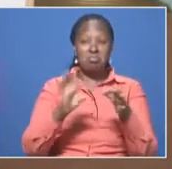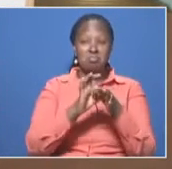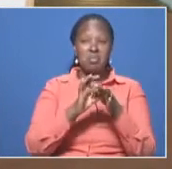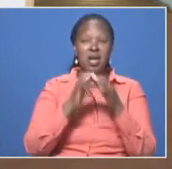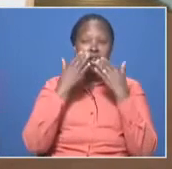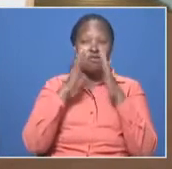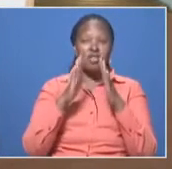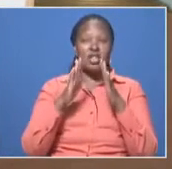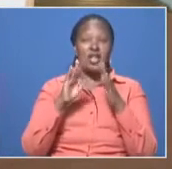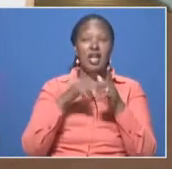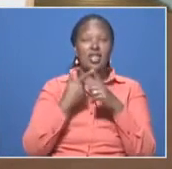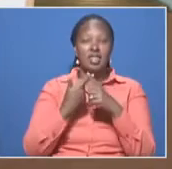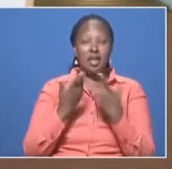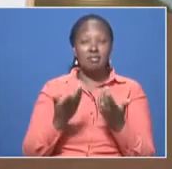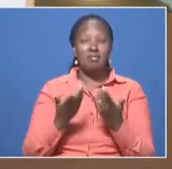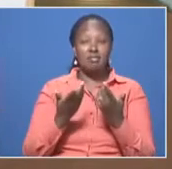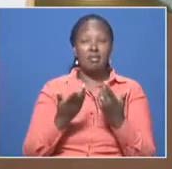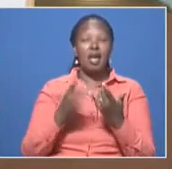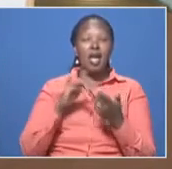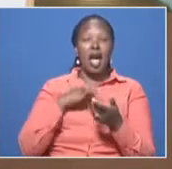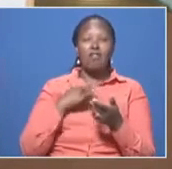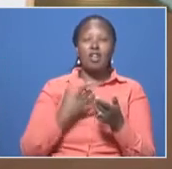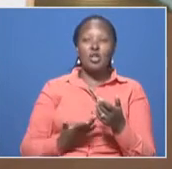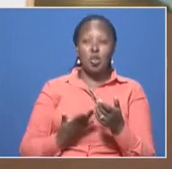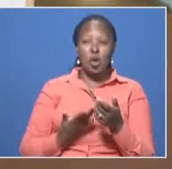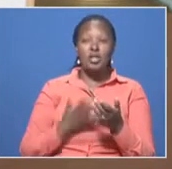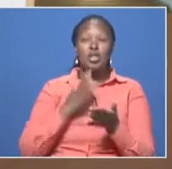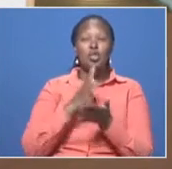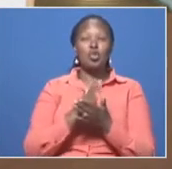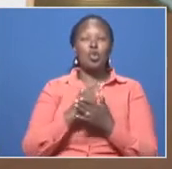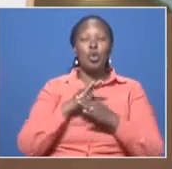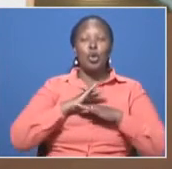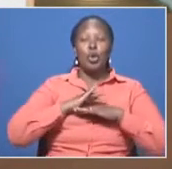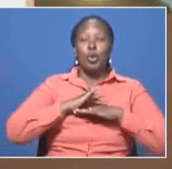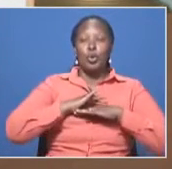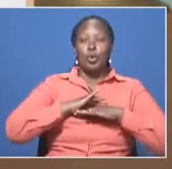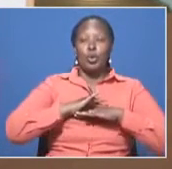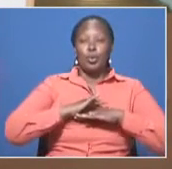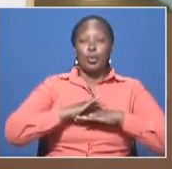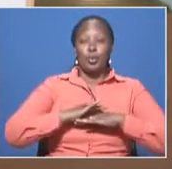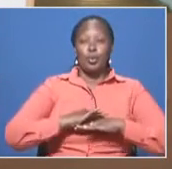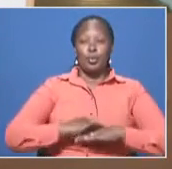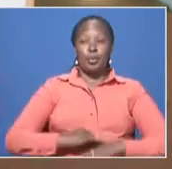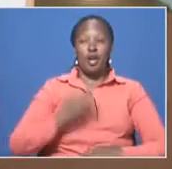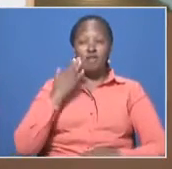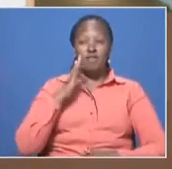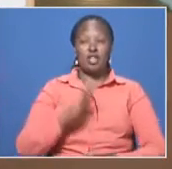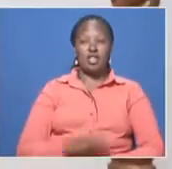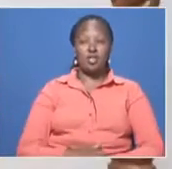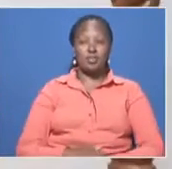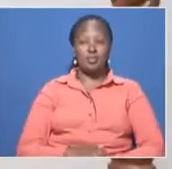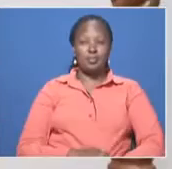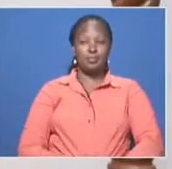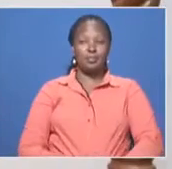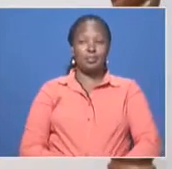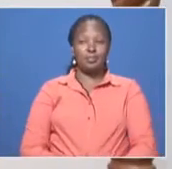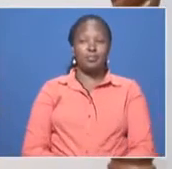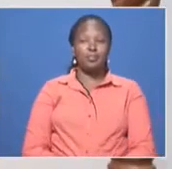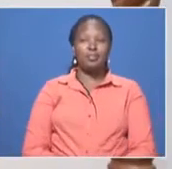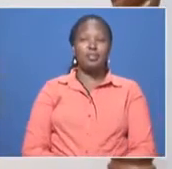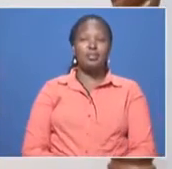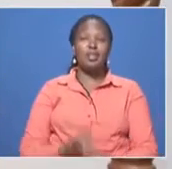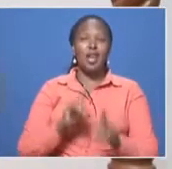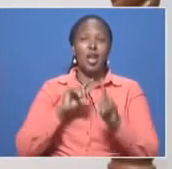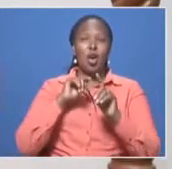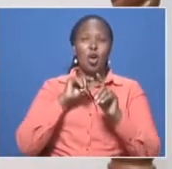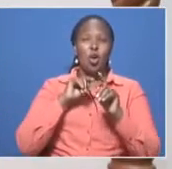country, at least for me, I felt, had a sigh of relief. You know. Did you verbally